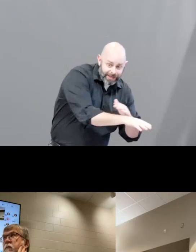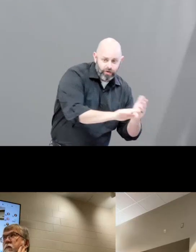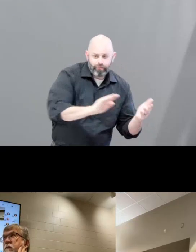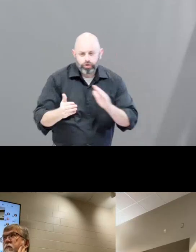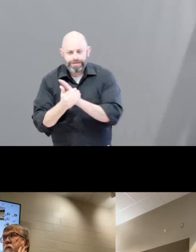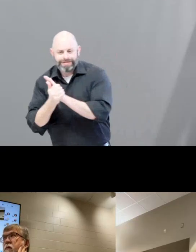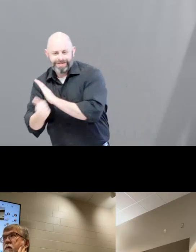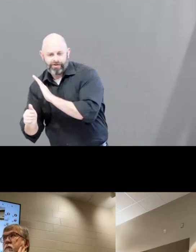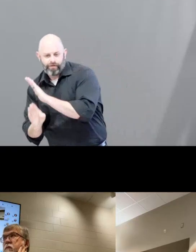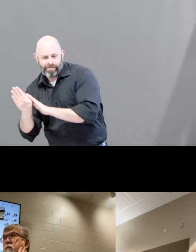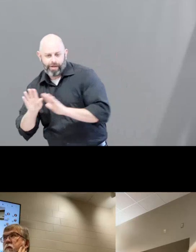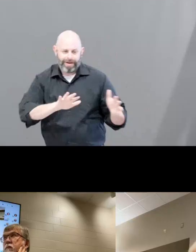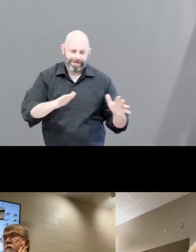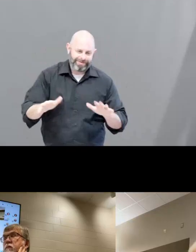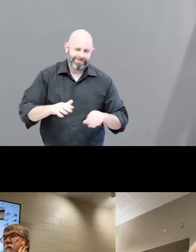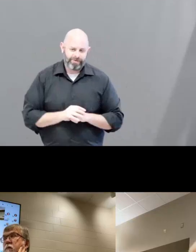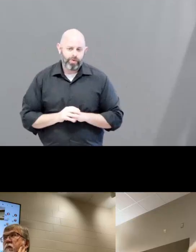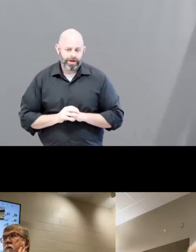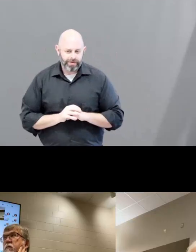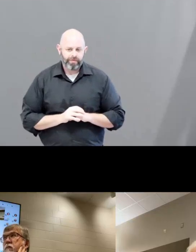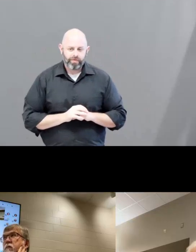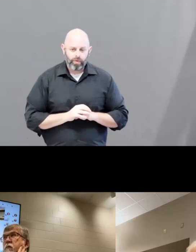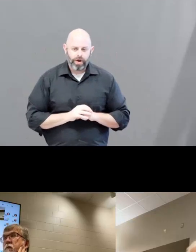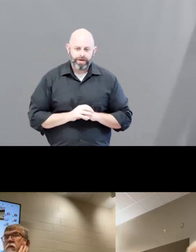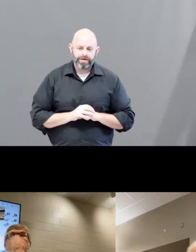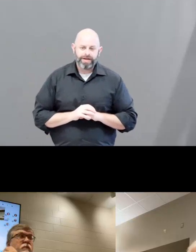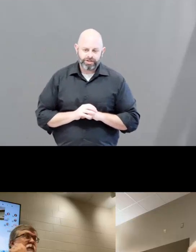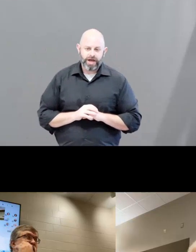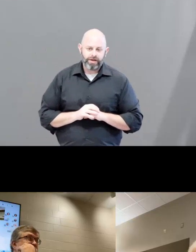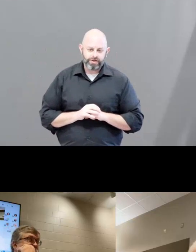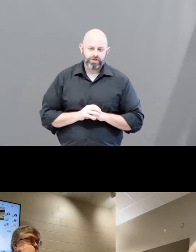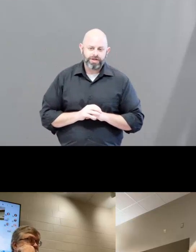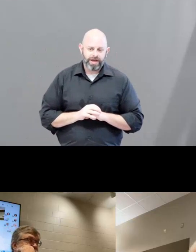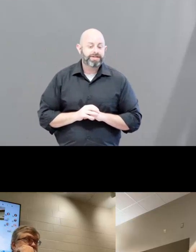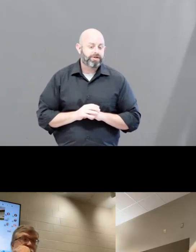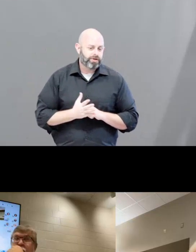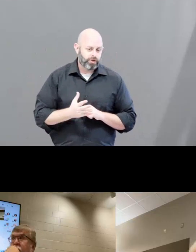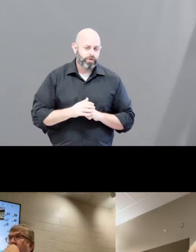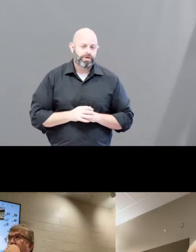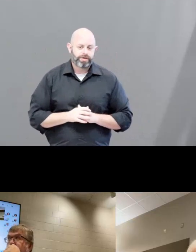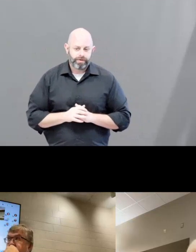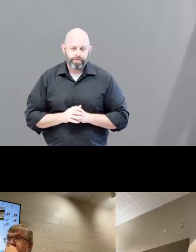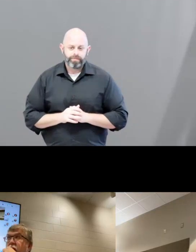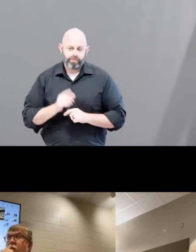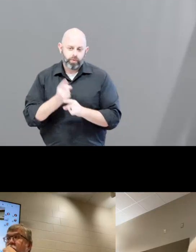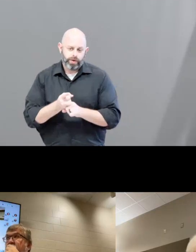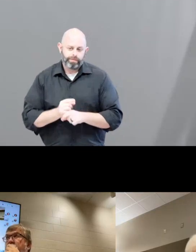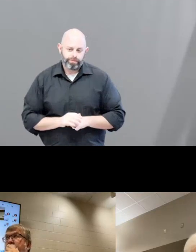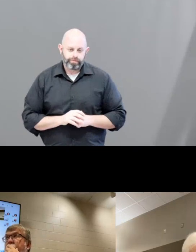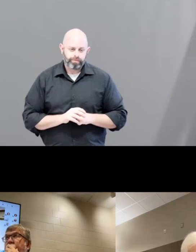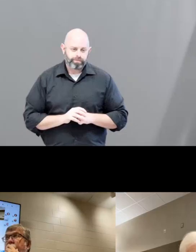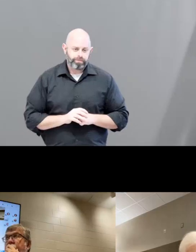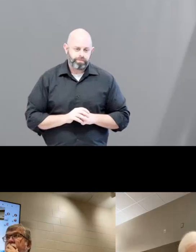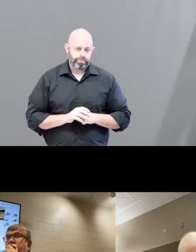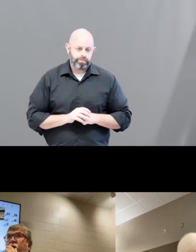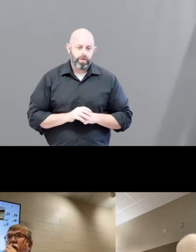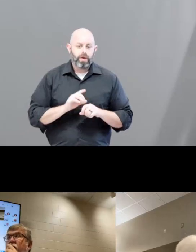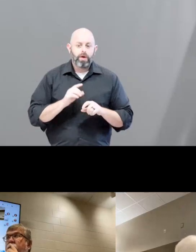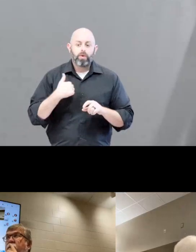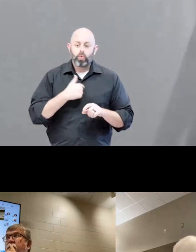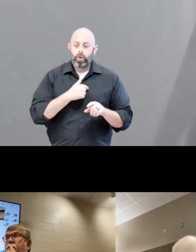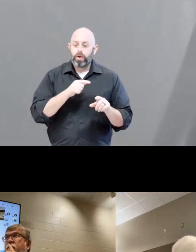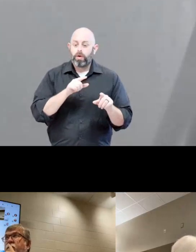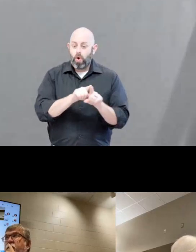versus skill development. Right. It's a challenge. Yeah, Yes. It's still new. Mm-hmm. And